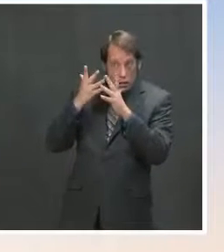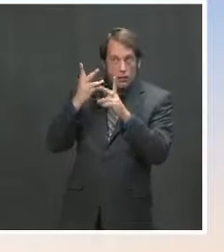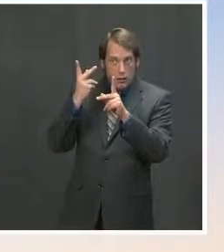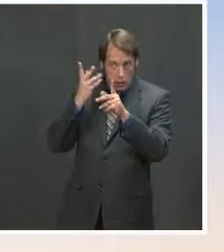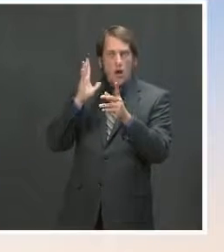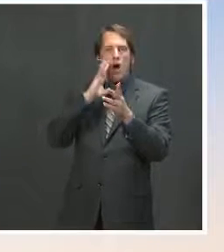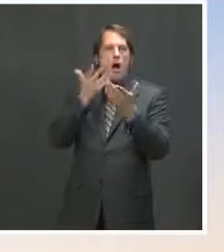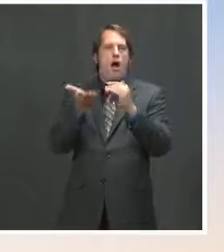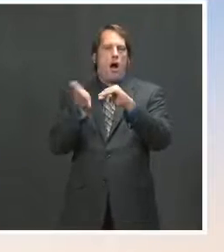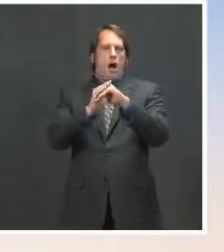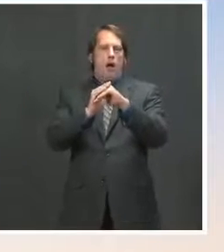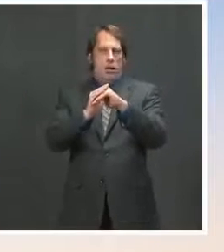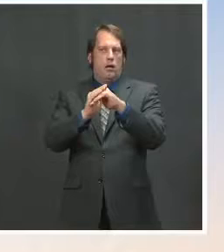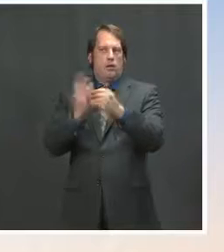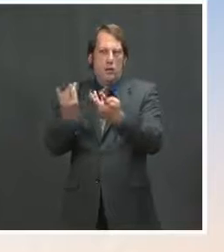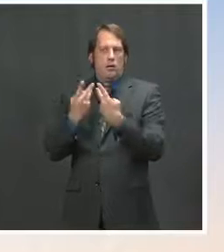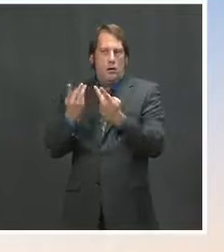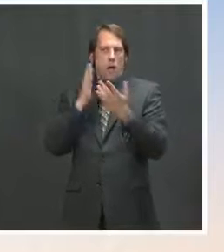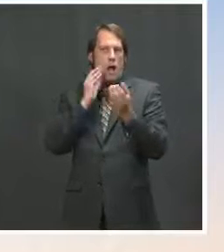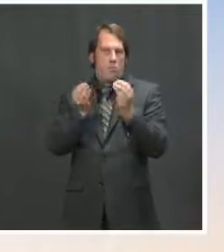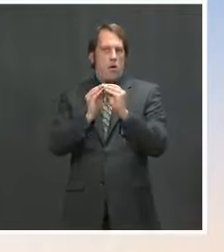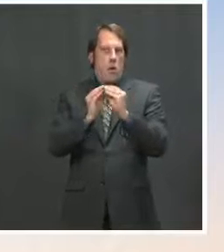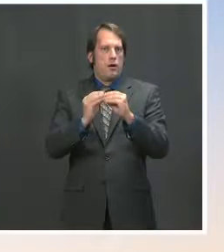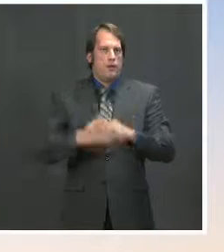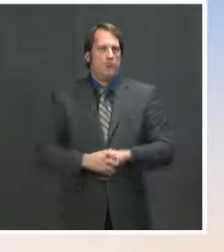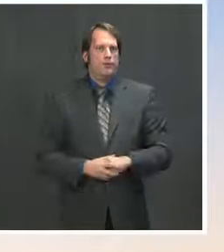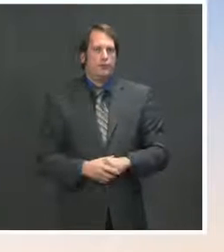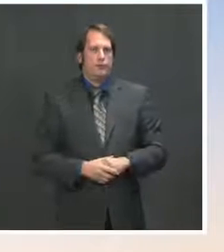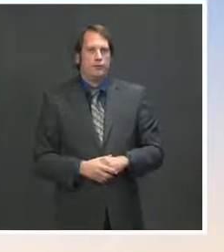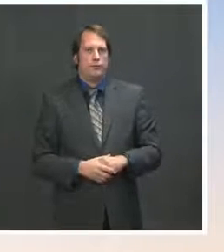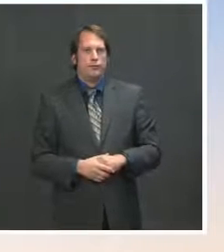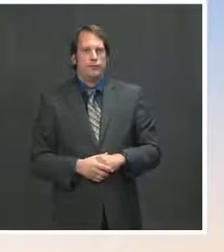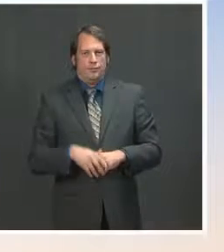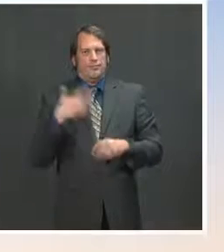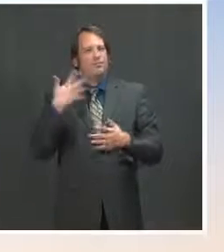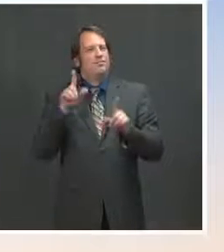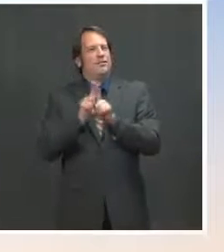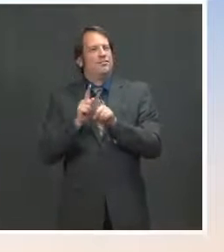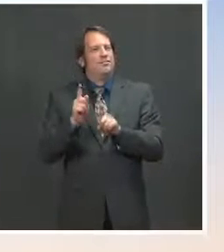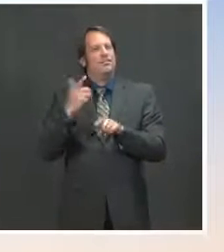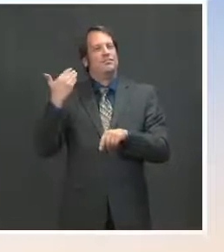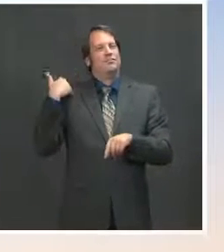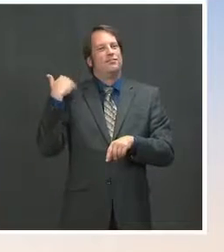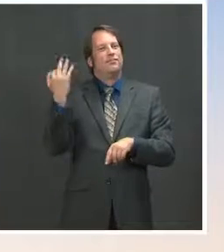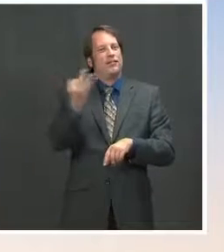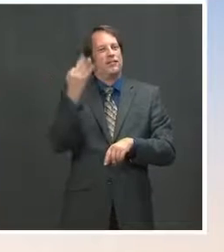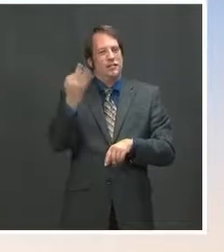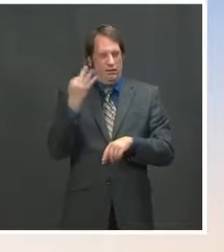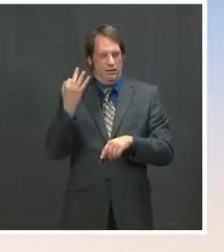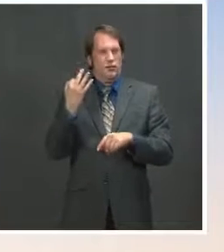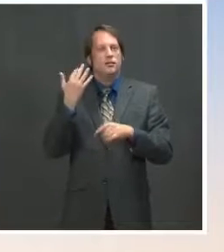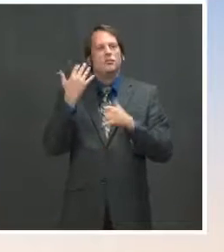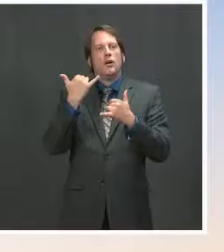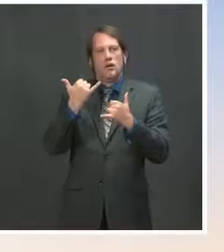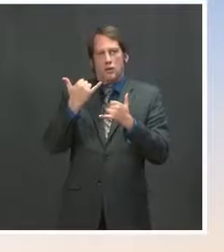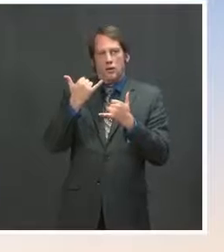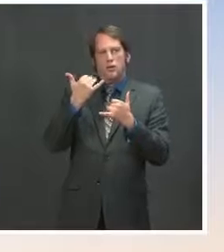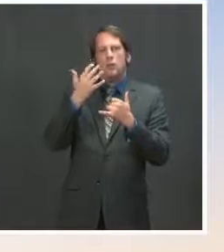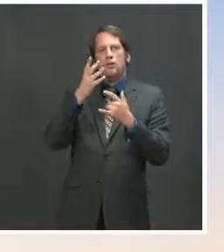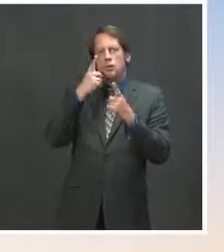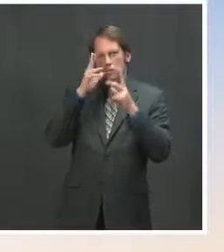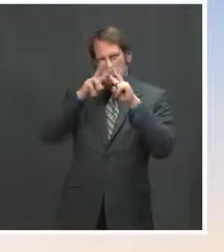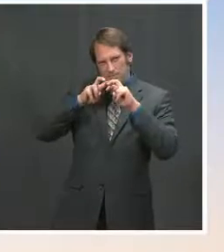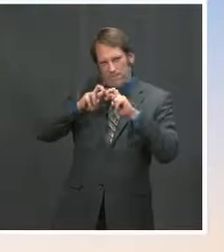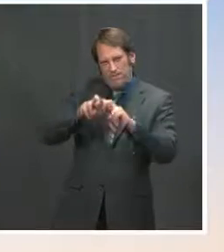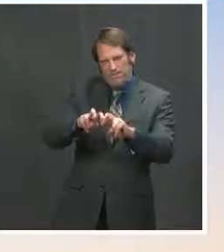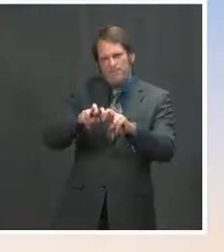certainly our expectation. In addition, we also announced on Friday that the president, while we are assessing right now what is possible in terms of,